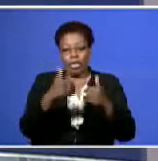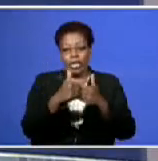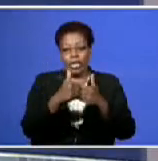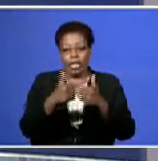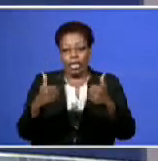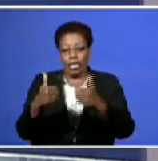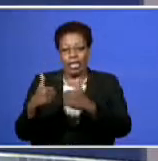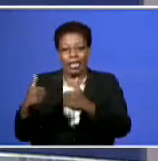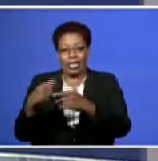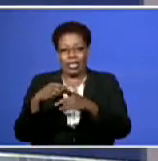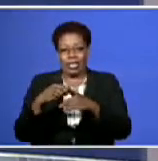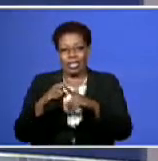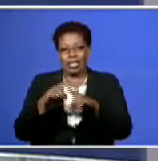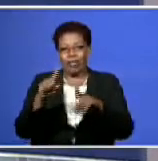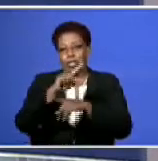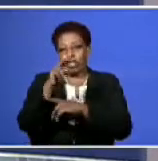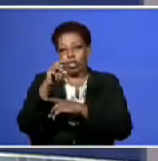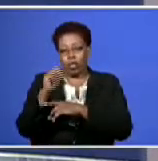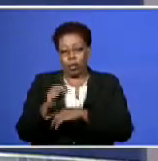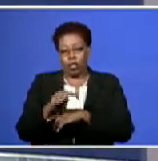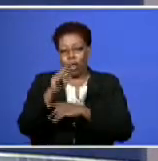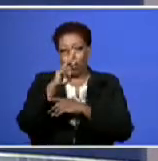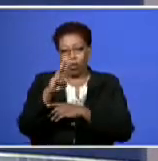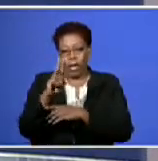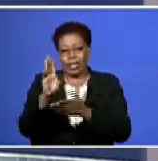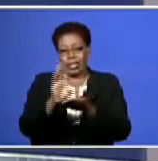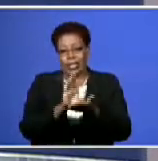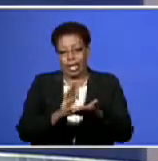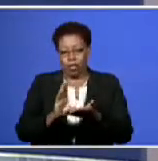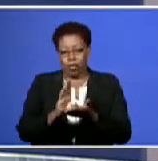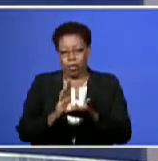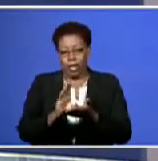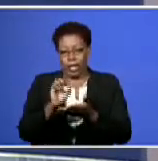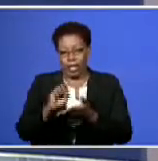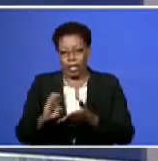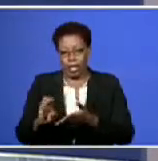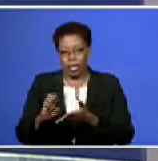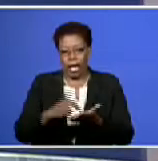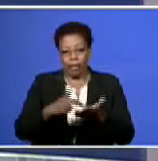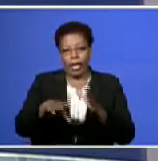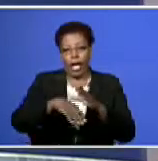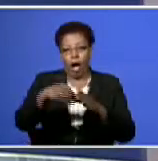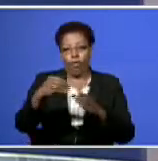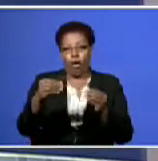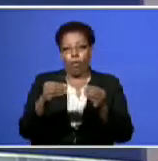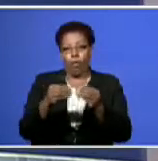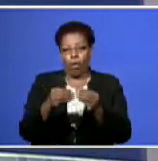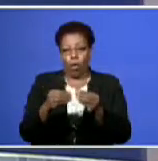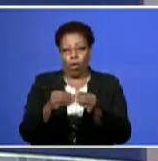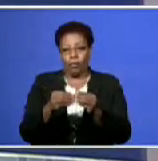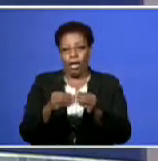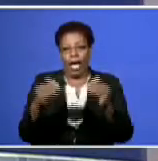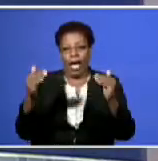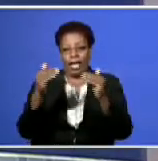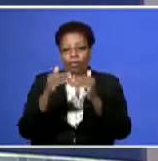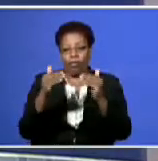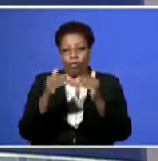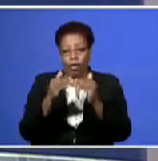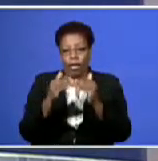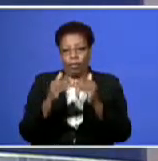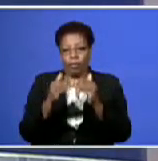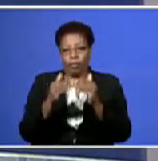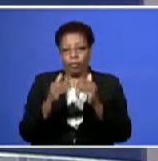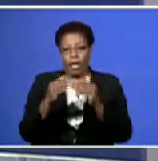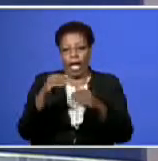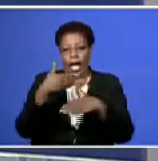zones, northwest, southeast, and central, and structured payouts to allow for more relevant and fair assessments